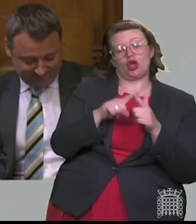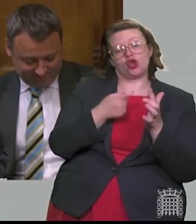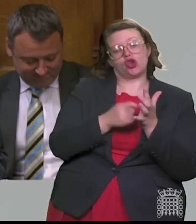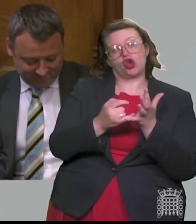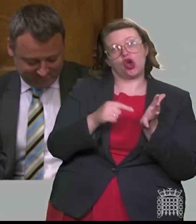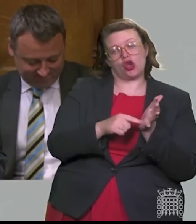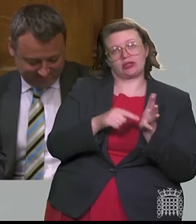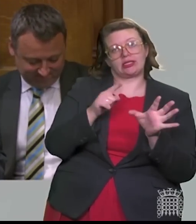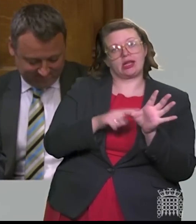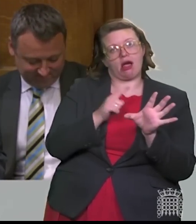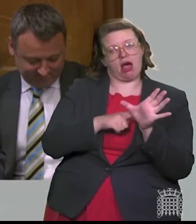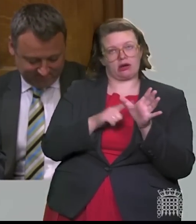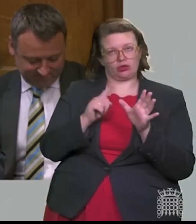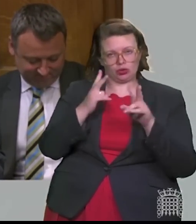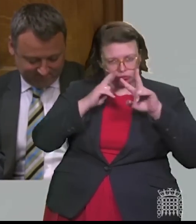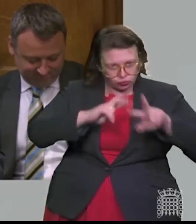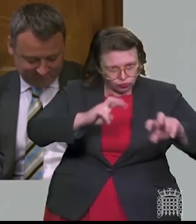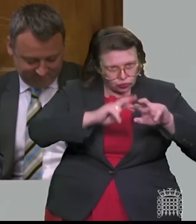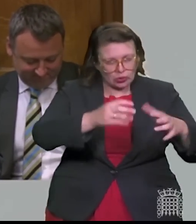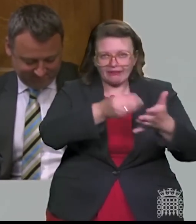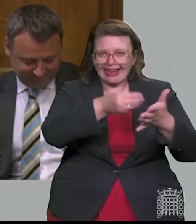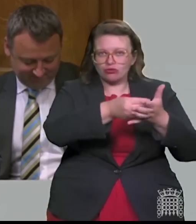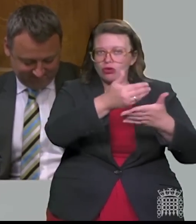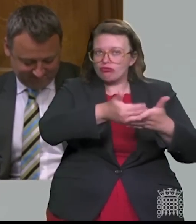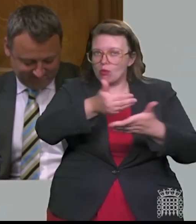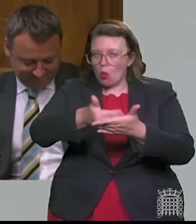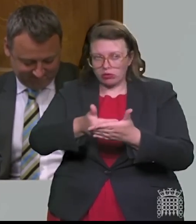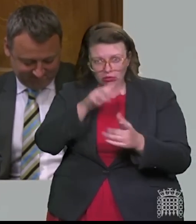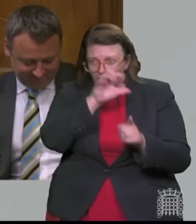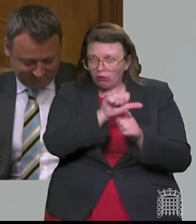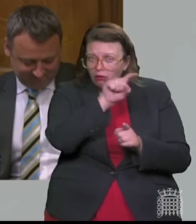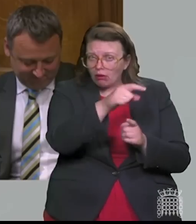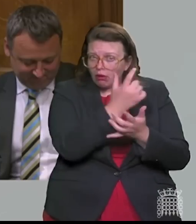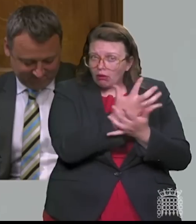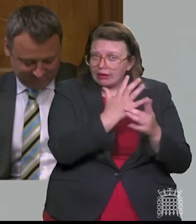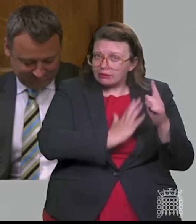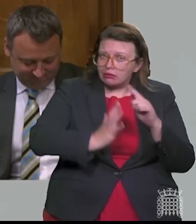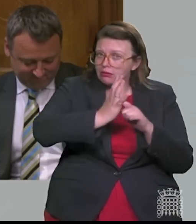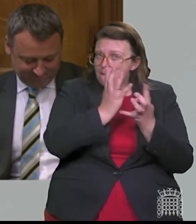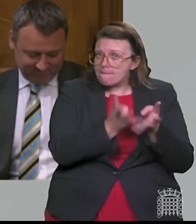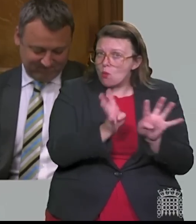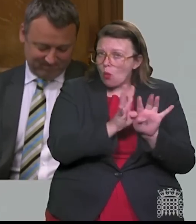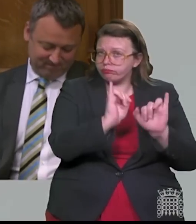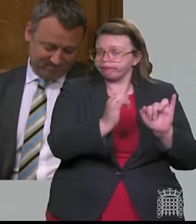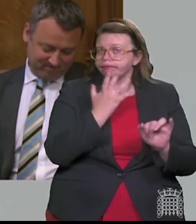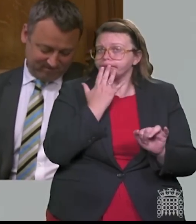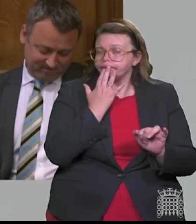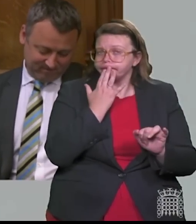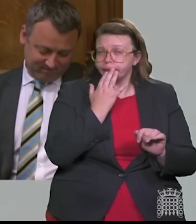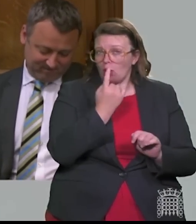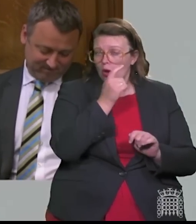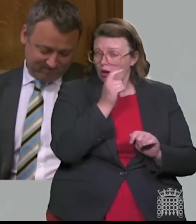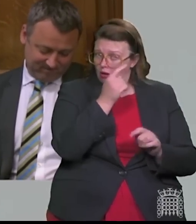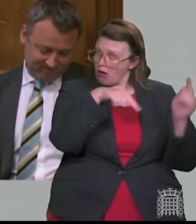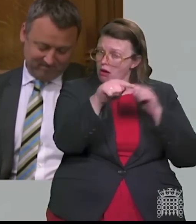forensic accountancy report which revealed serious misconduct on the part of several senior board executives, including a